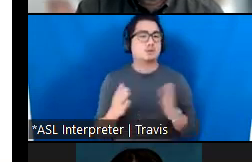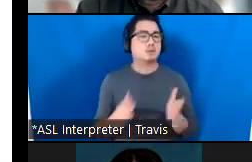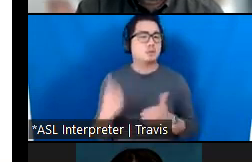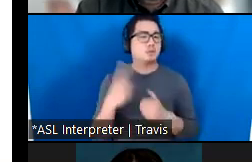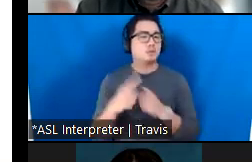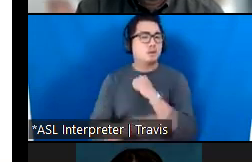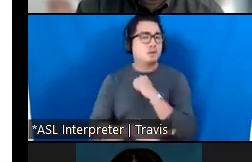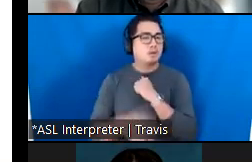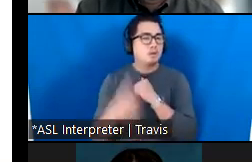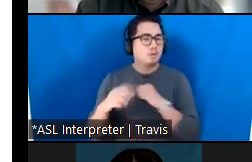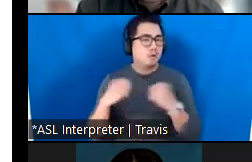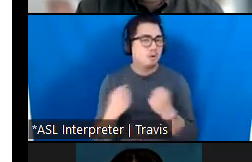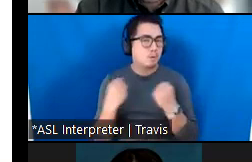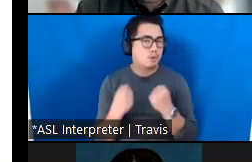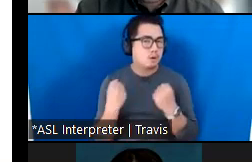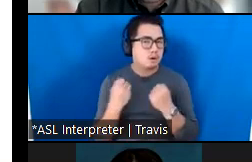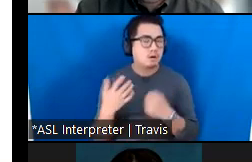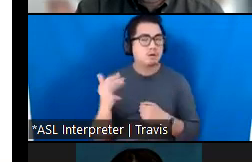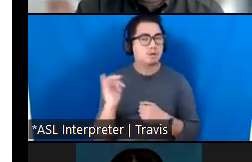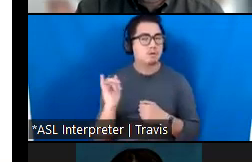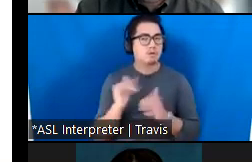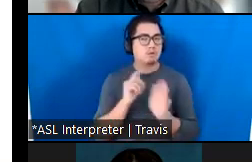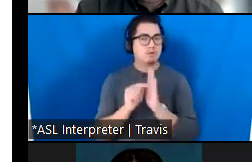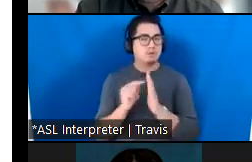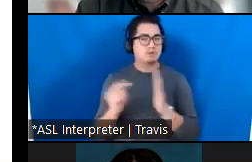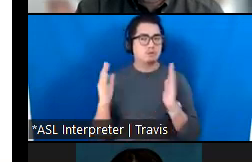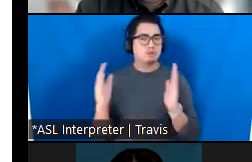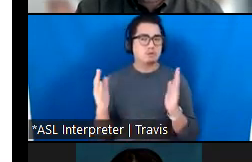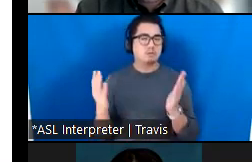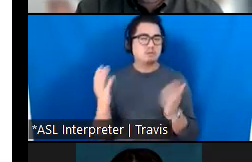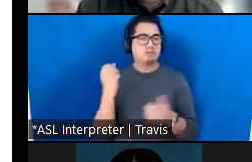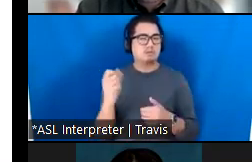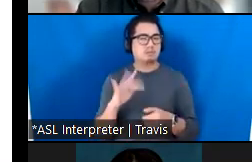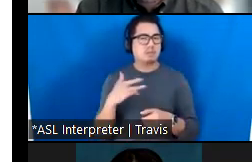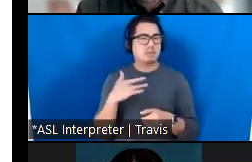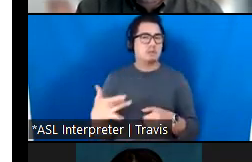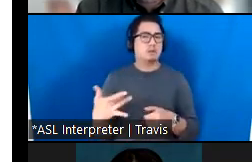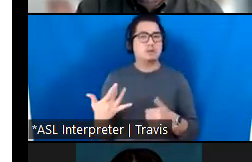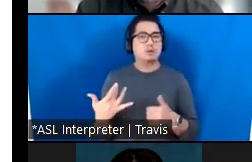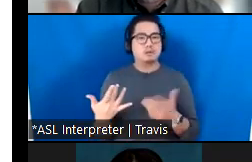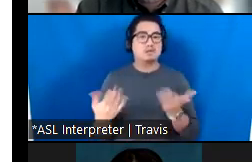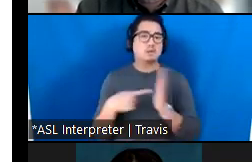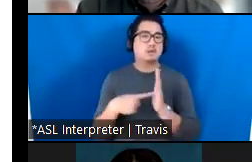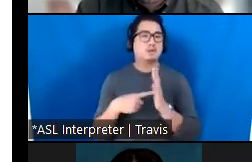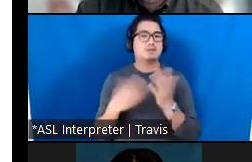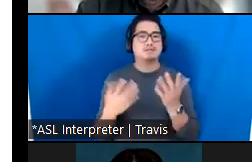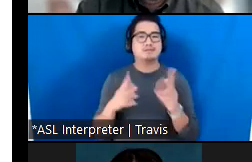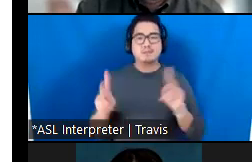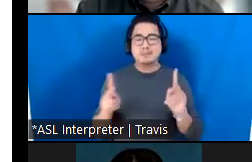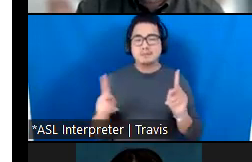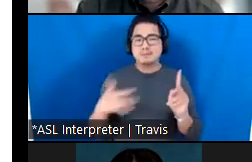these periods, there is always tends to be higher activity as people go indoors and cold